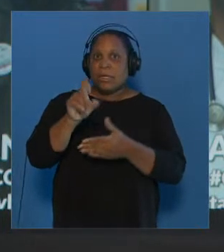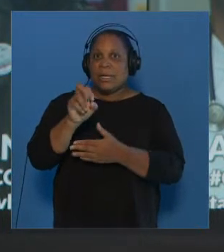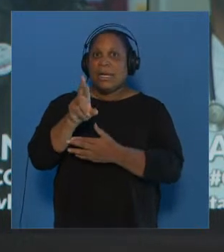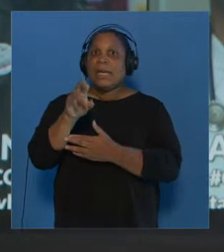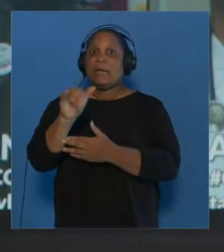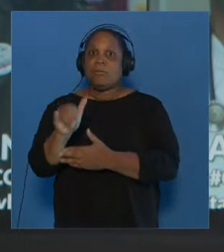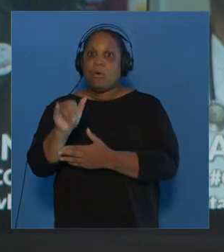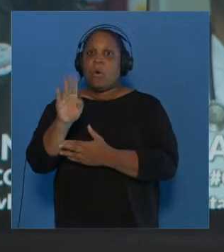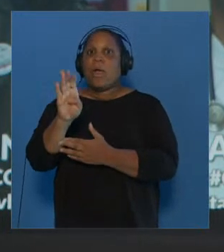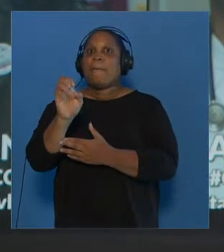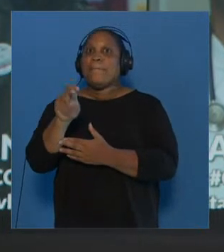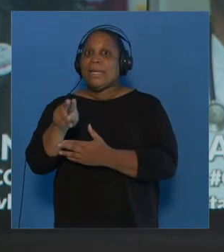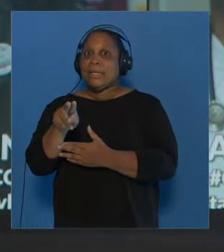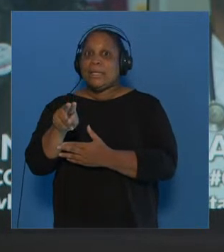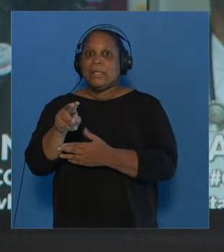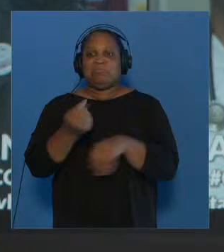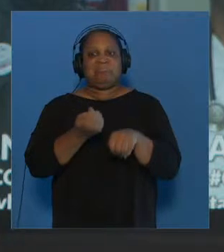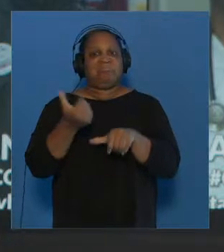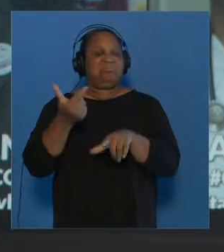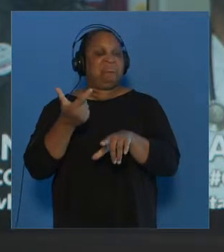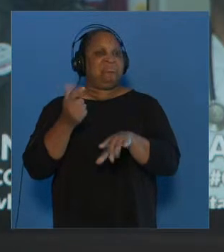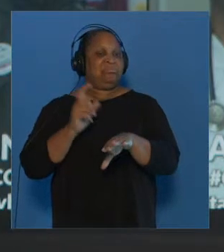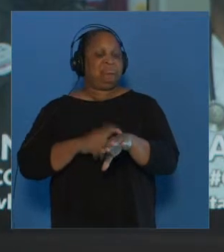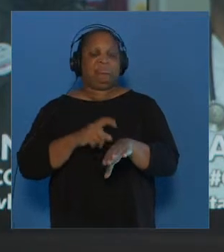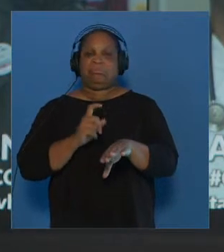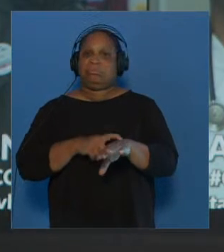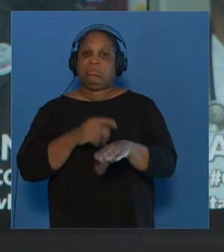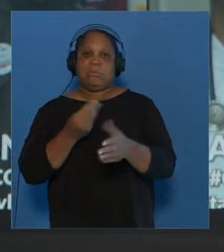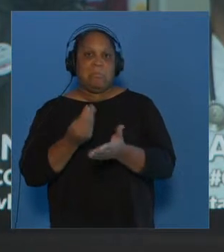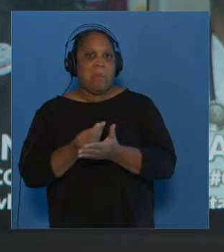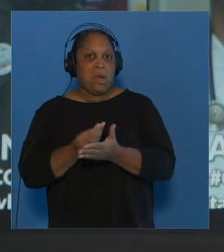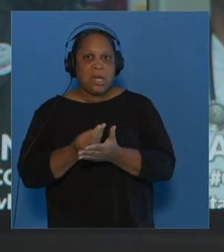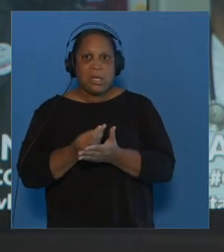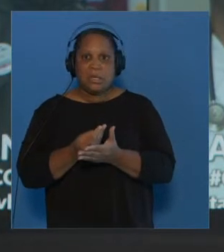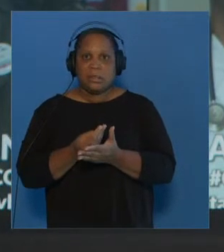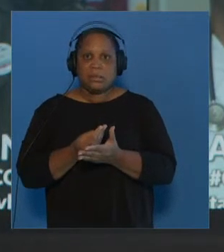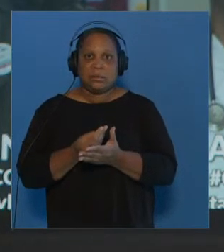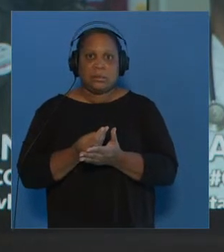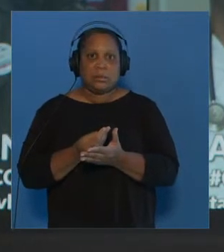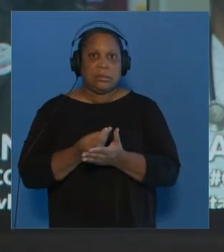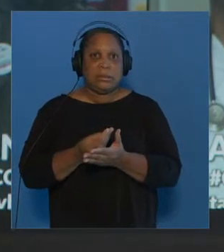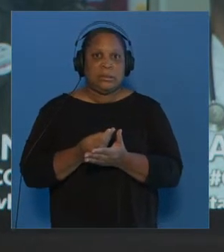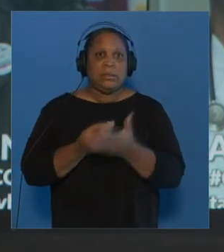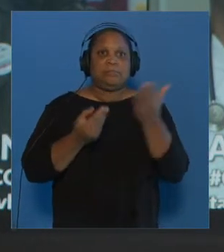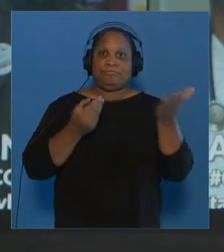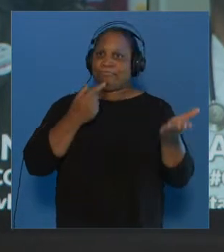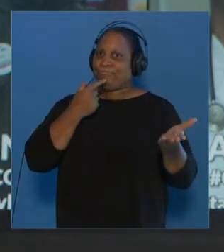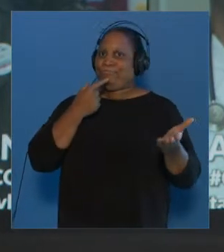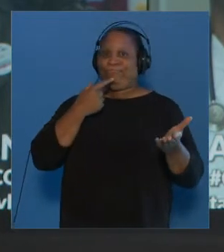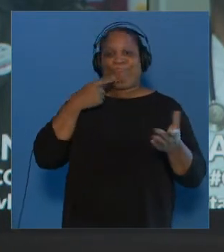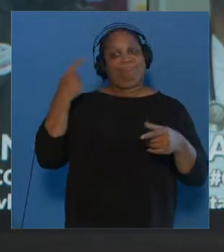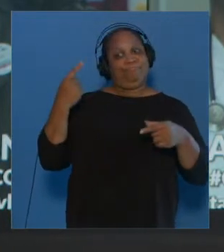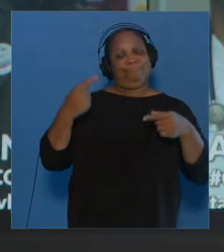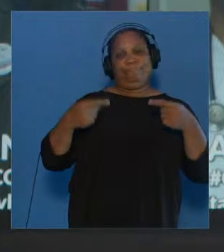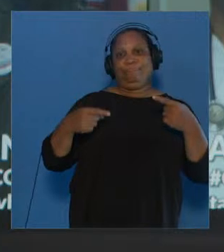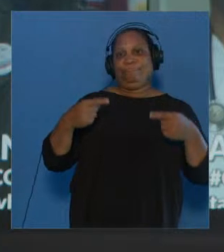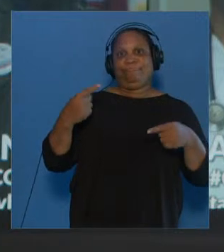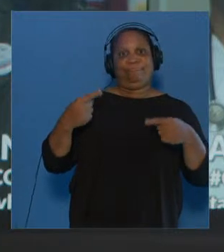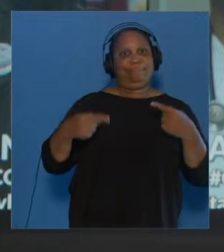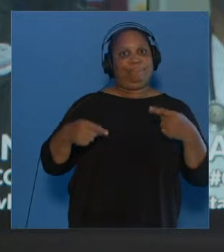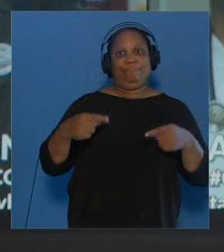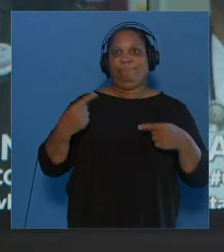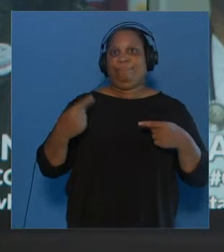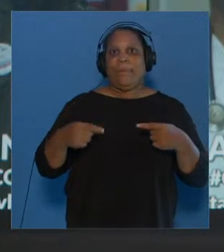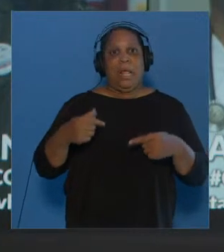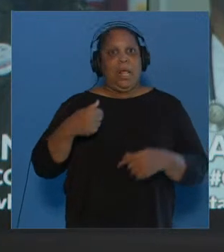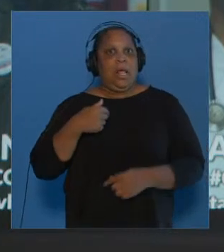a waste of the taxpayers' time and money. I will say that I could not disagree with those statements any more strongly. I know